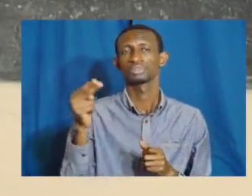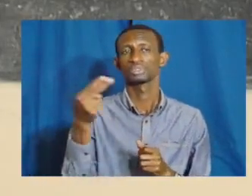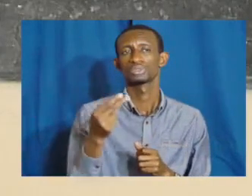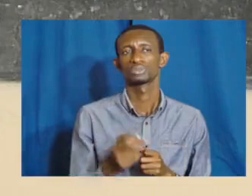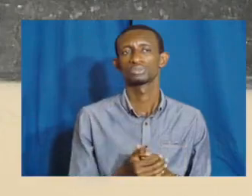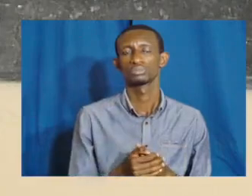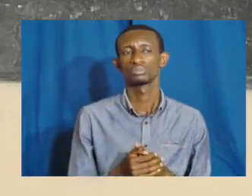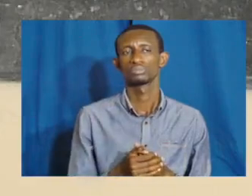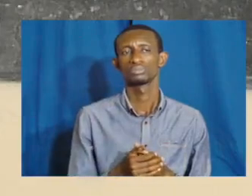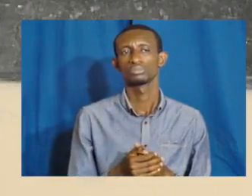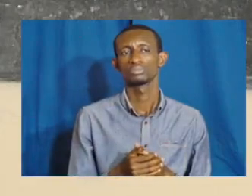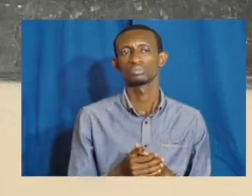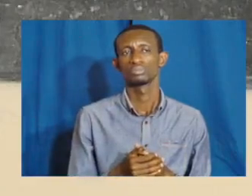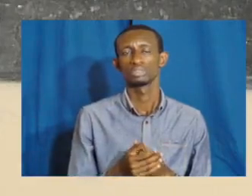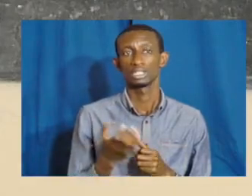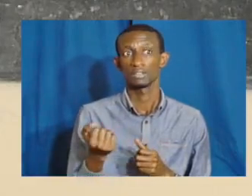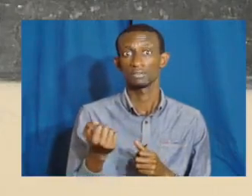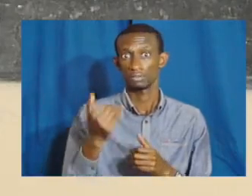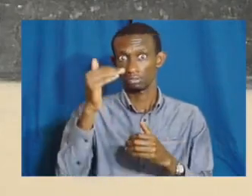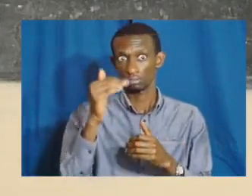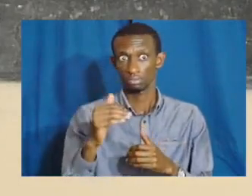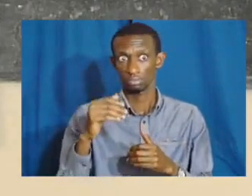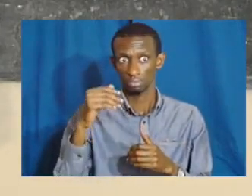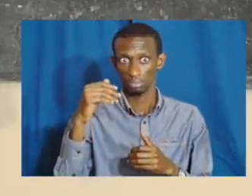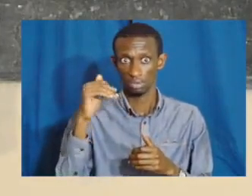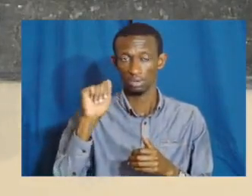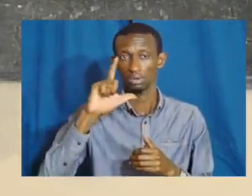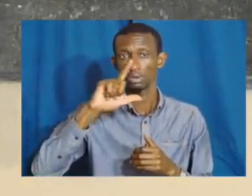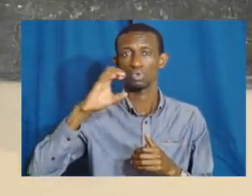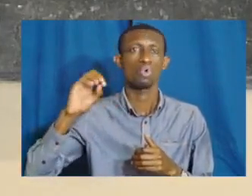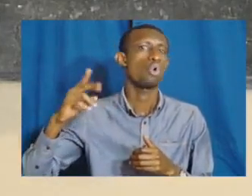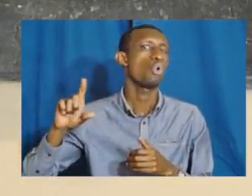be formed with another alcohol.